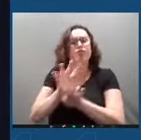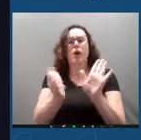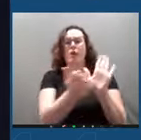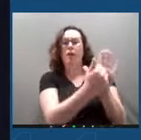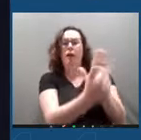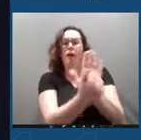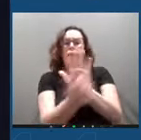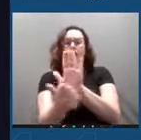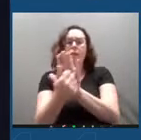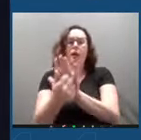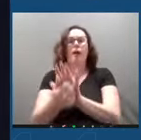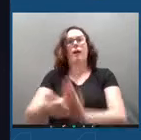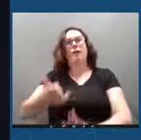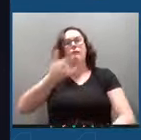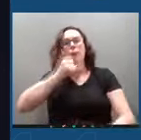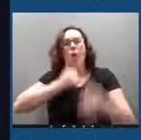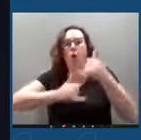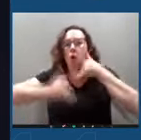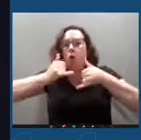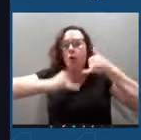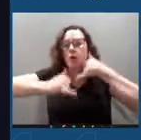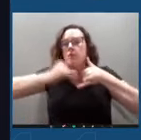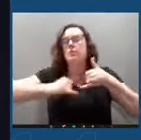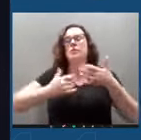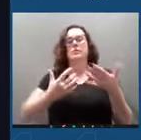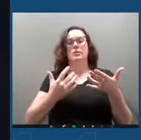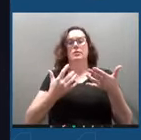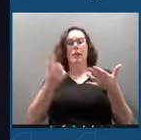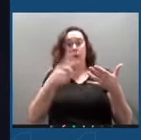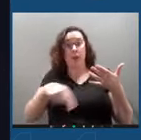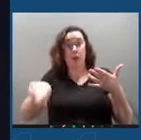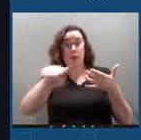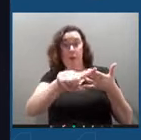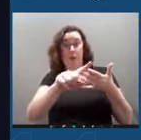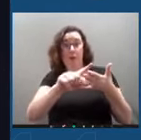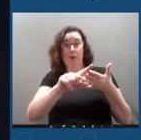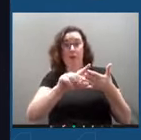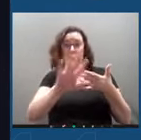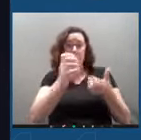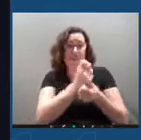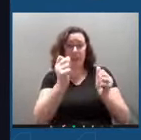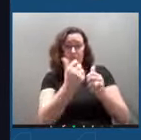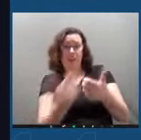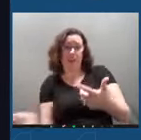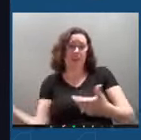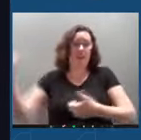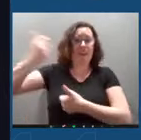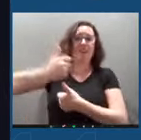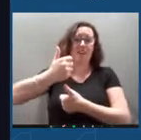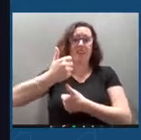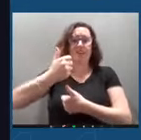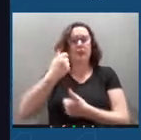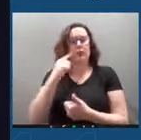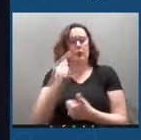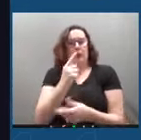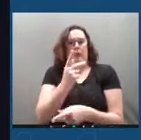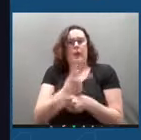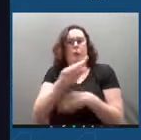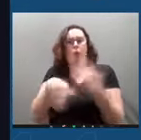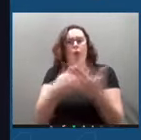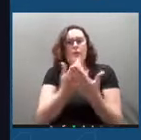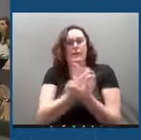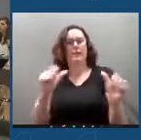taking phone calls and putting you all front and center in the campaign to keep everybody safe. Thank you very